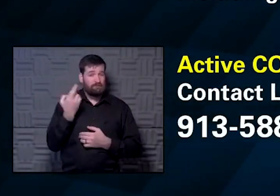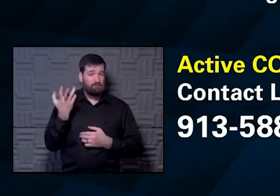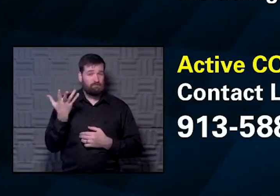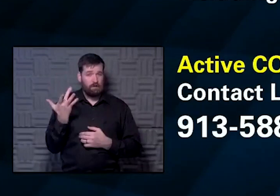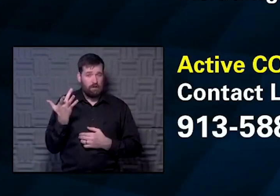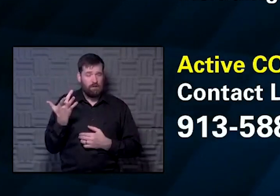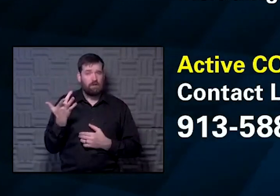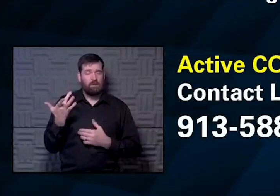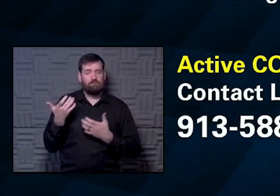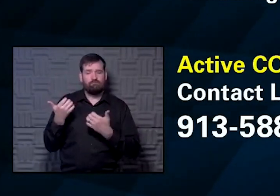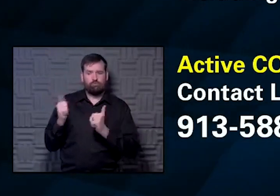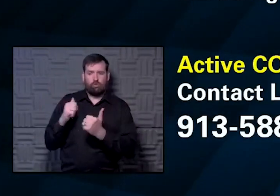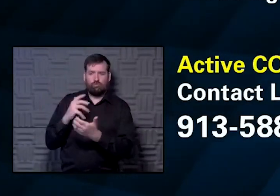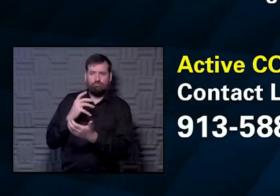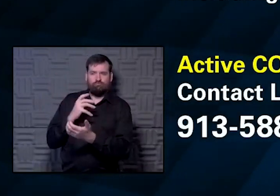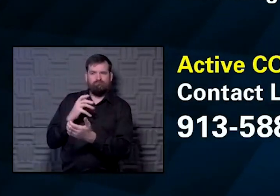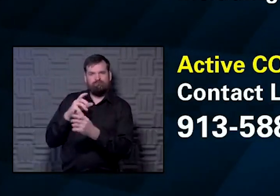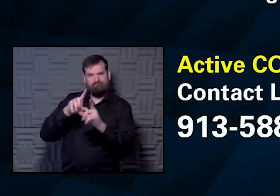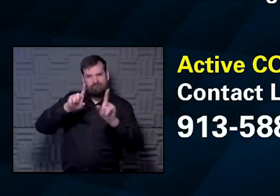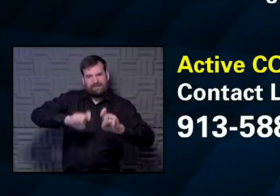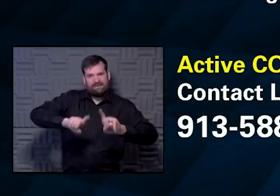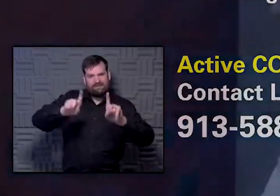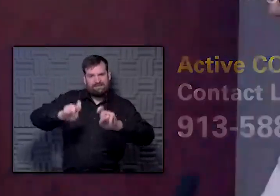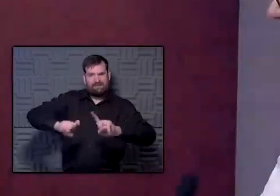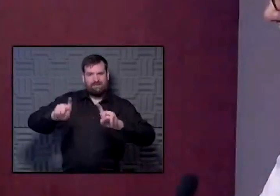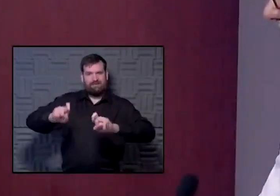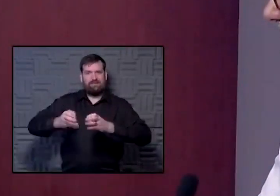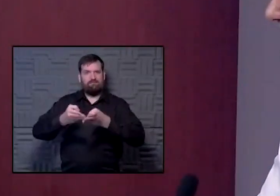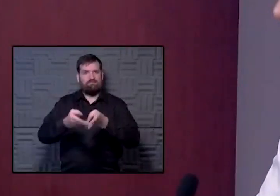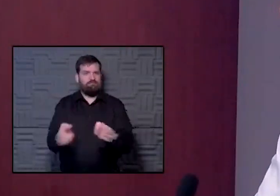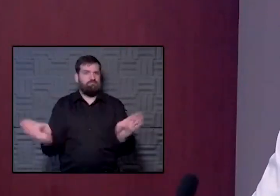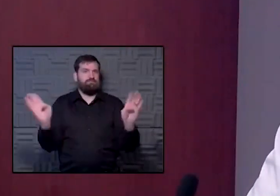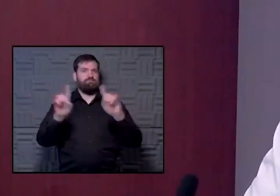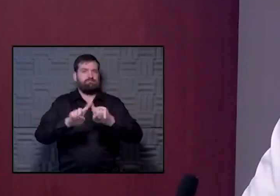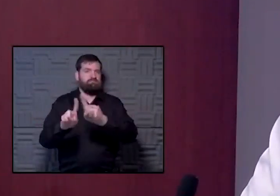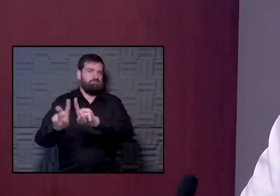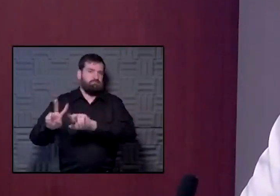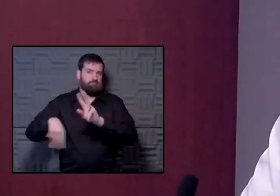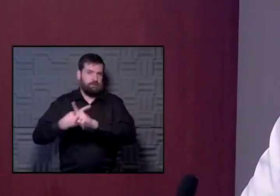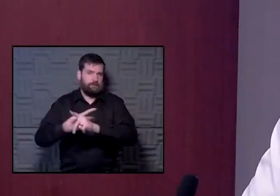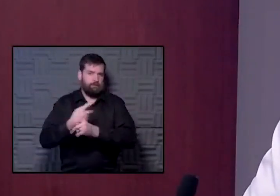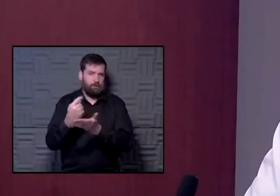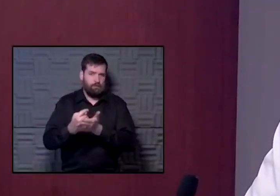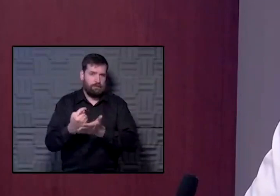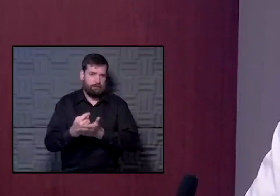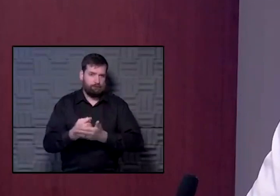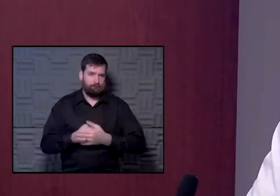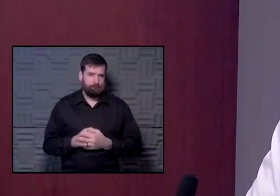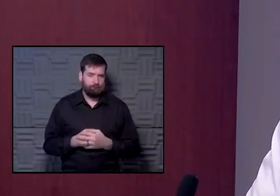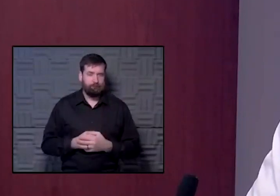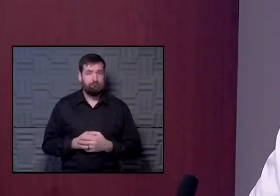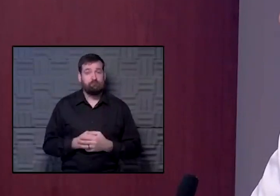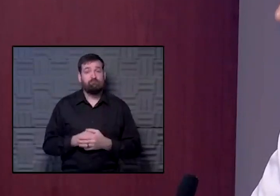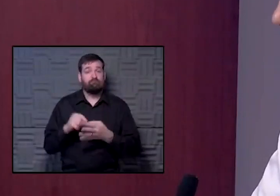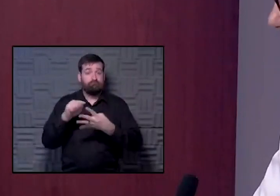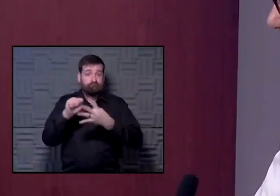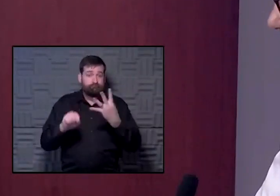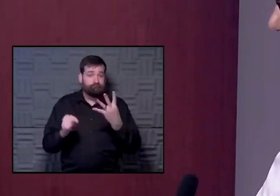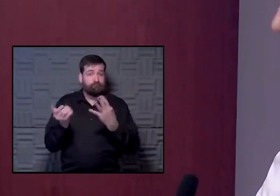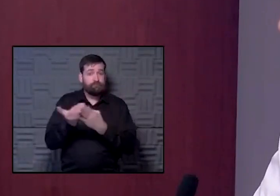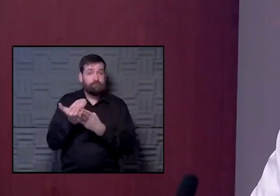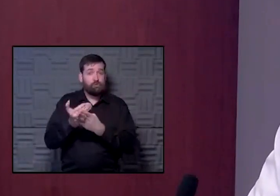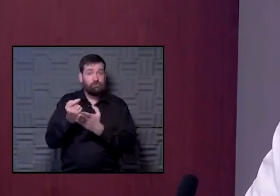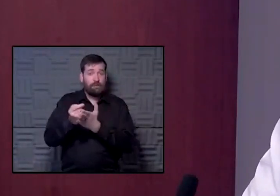trying to test a broader range of therapies. And these 4 new therapies that